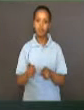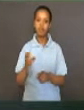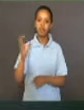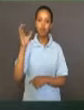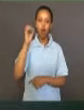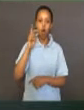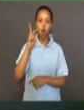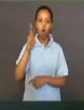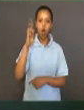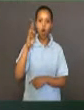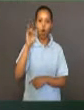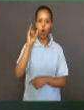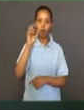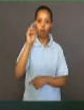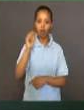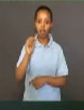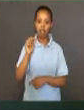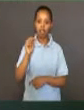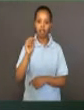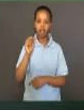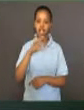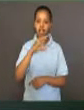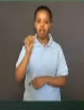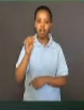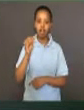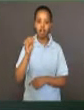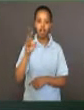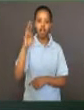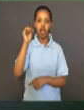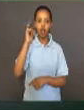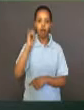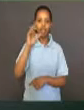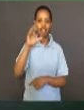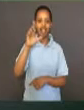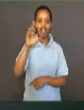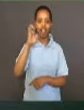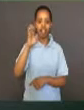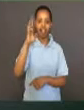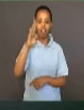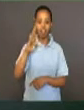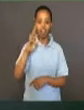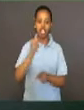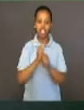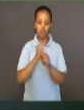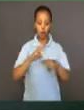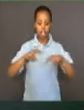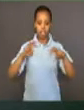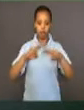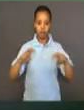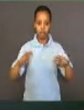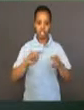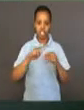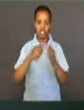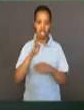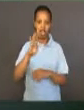by Alexander Oparin and Stanley Miller to explain more about